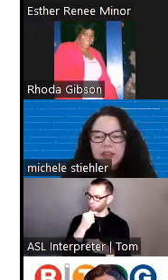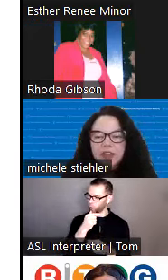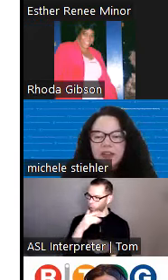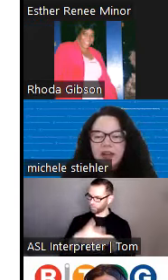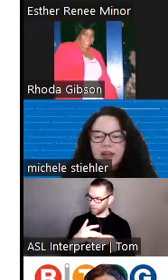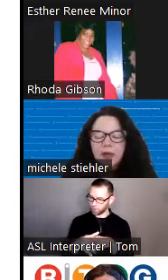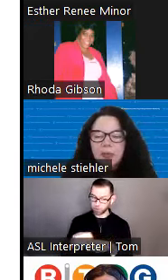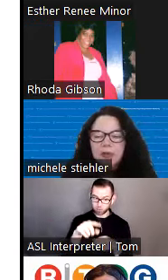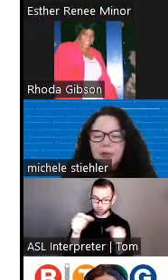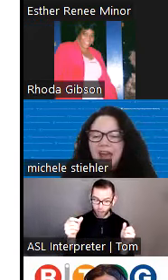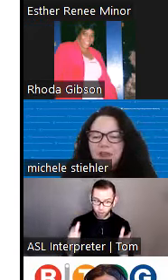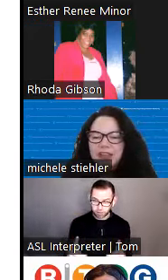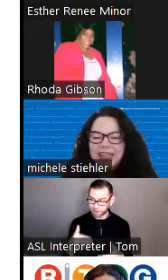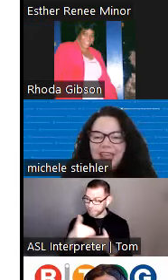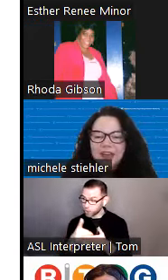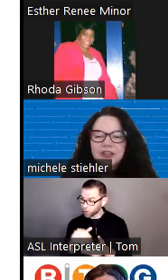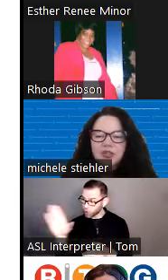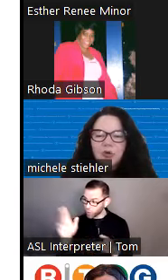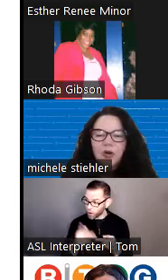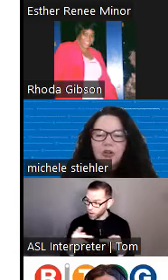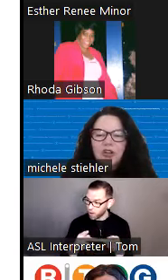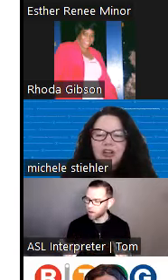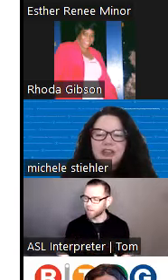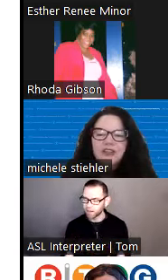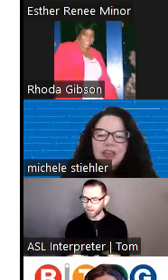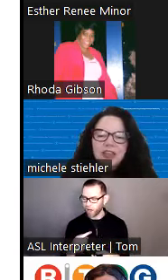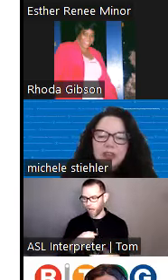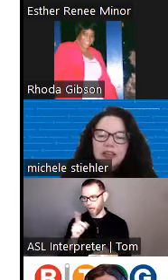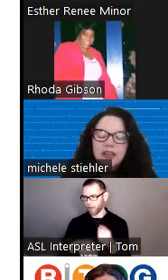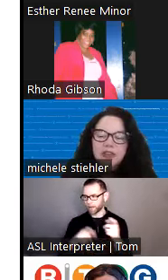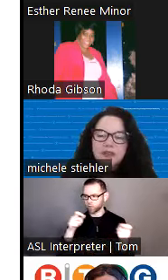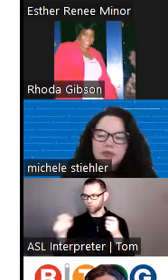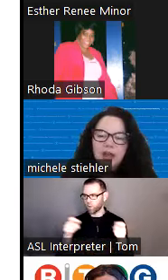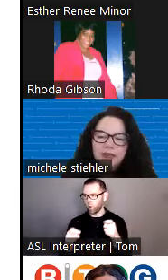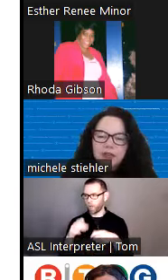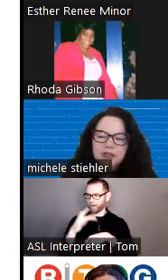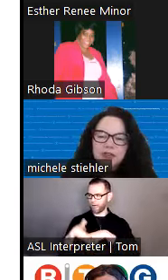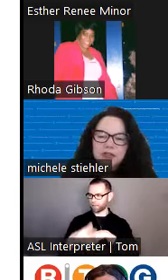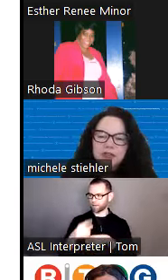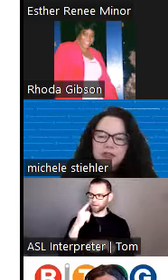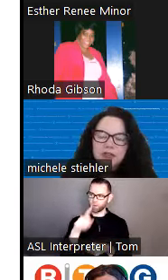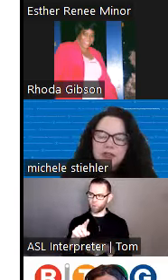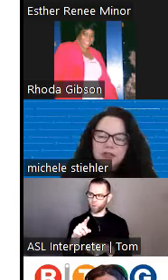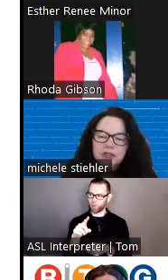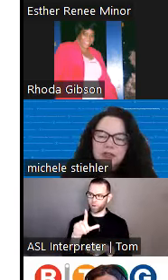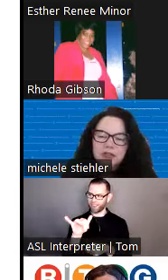area. But I really can't control the availability of Lyft drivers.